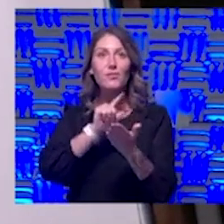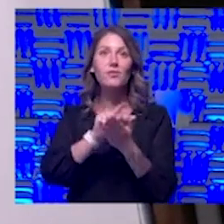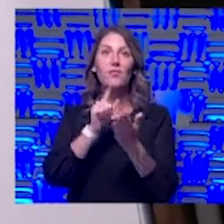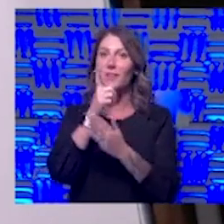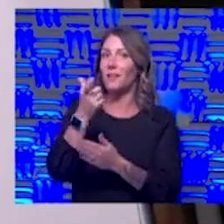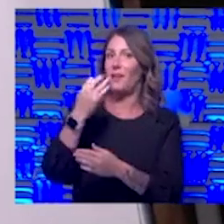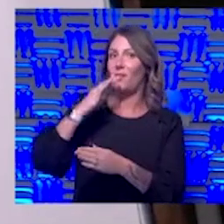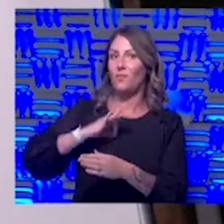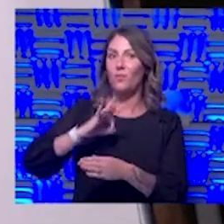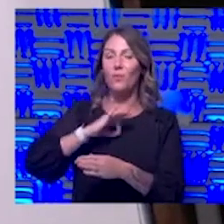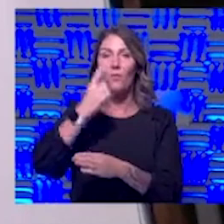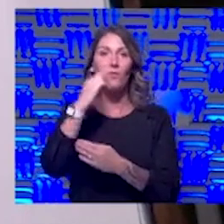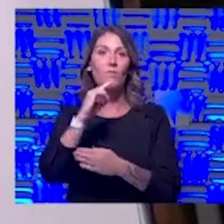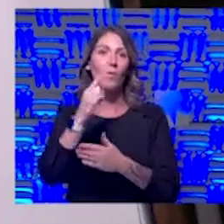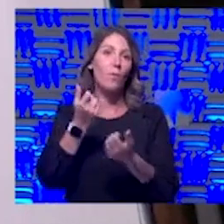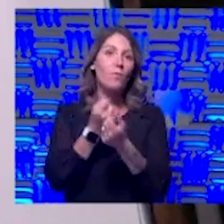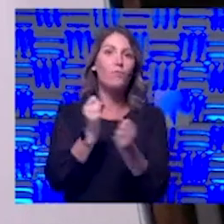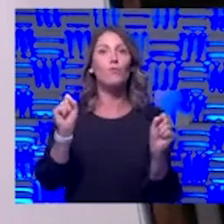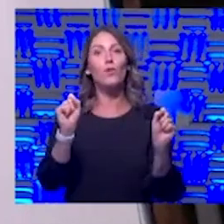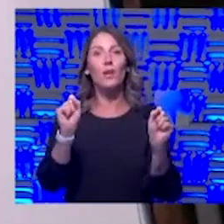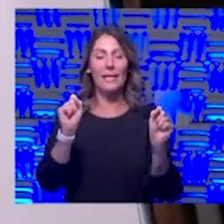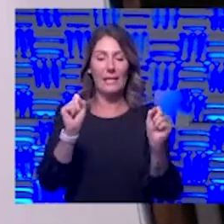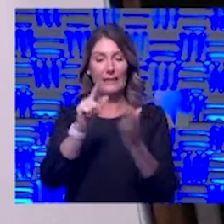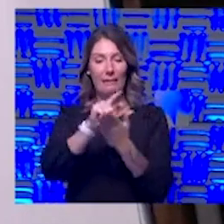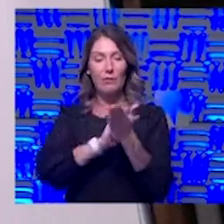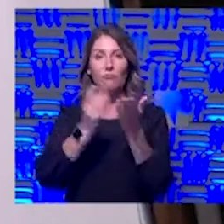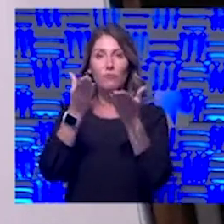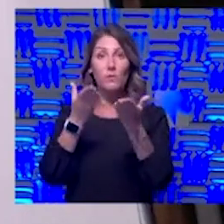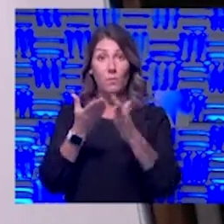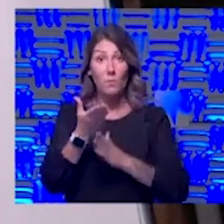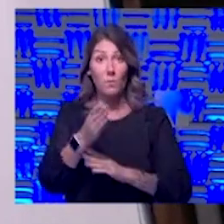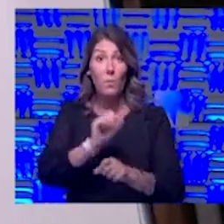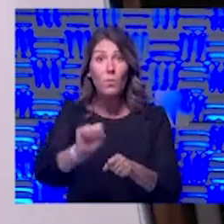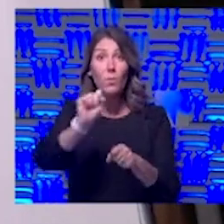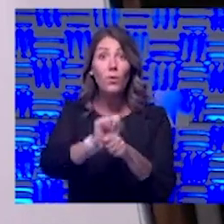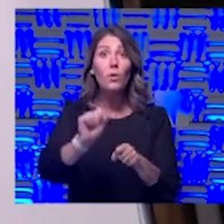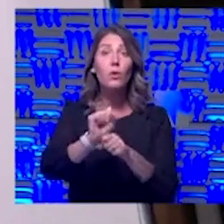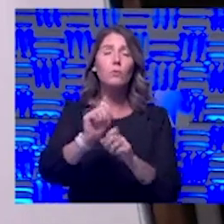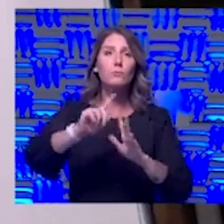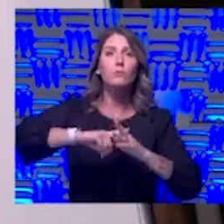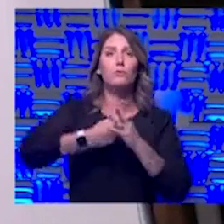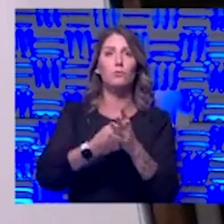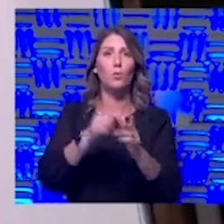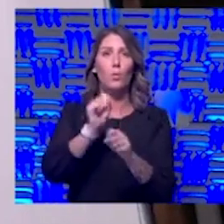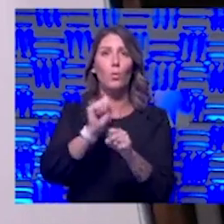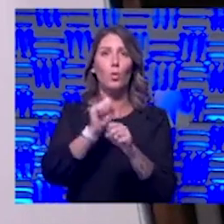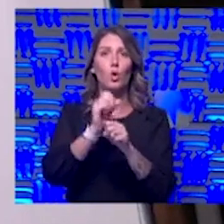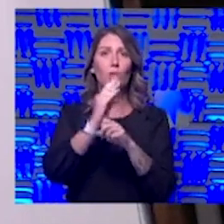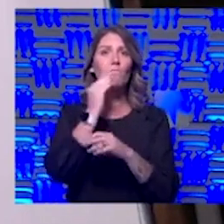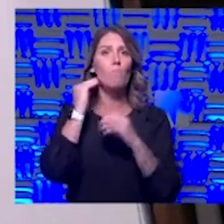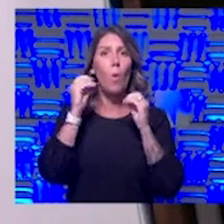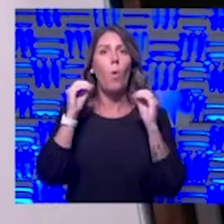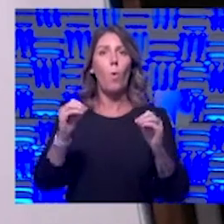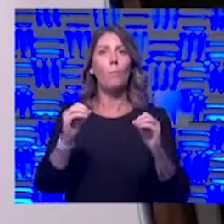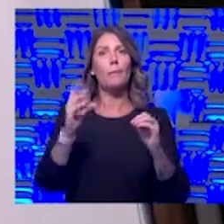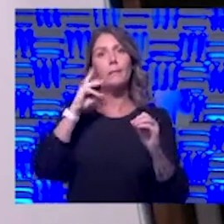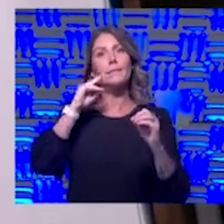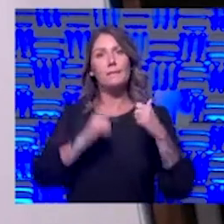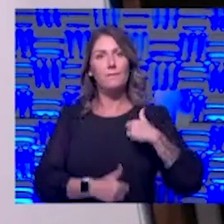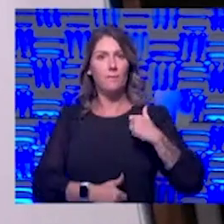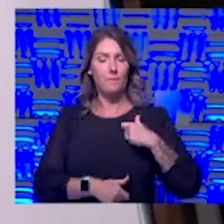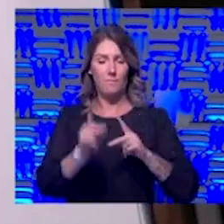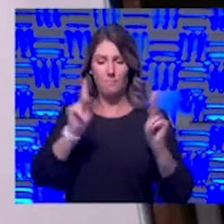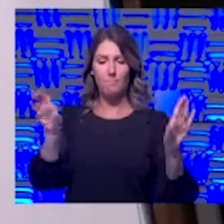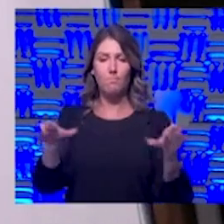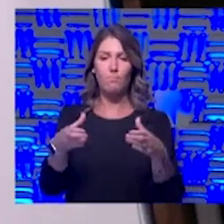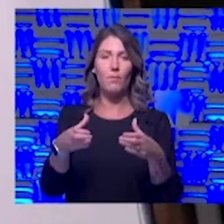getting veterans free legal services. And through that work, really started working a lot with the homeless veteran population. Myself and the other